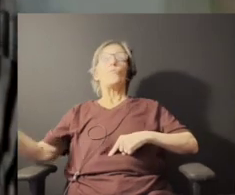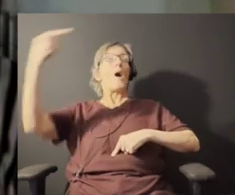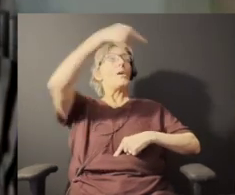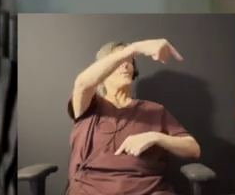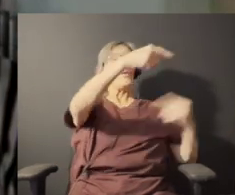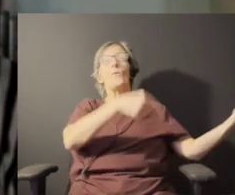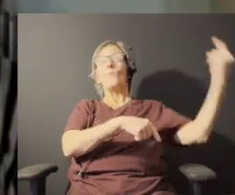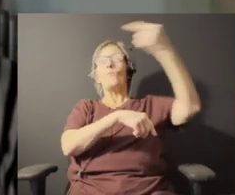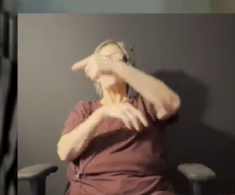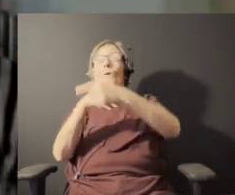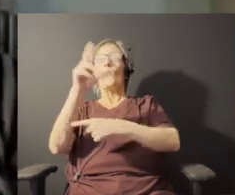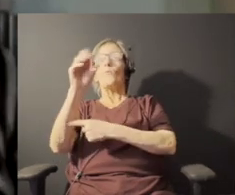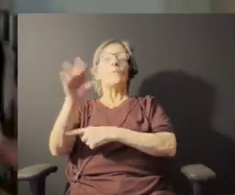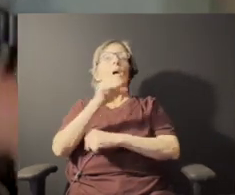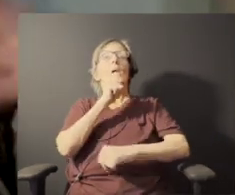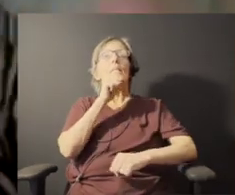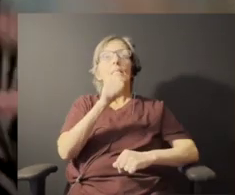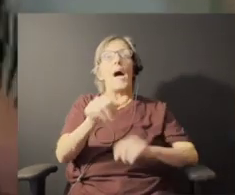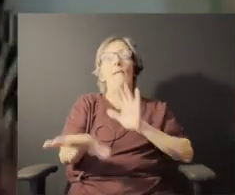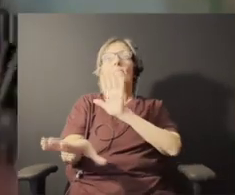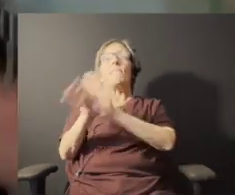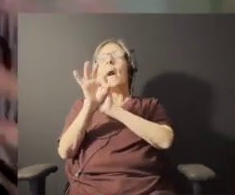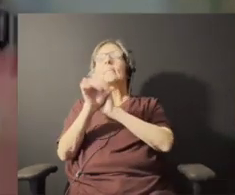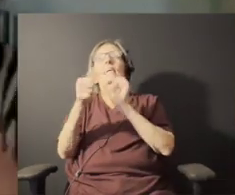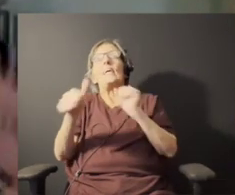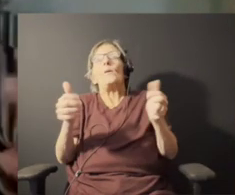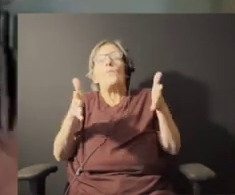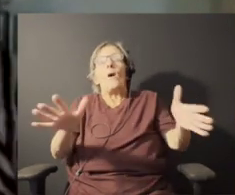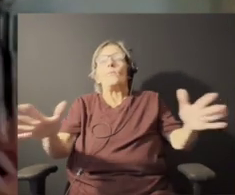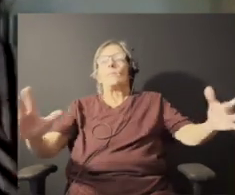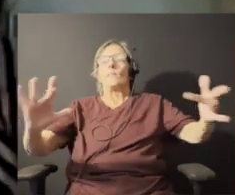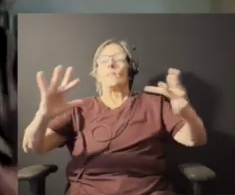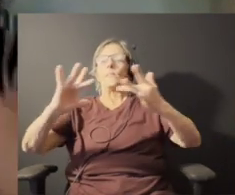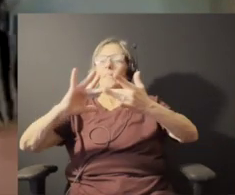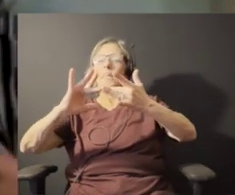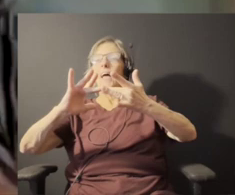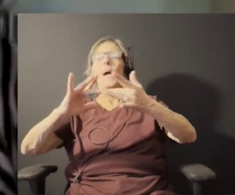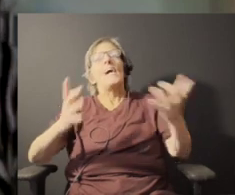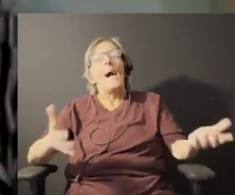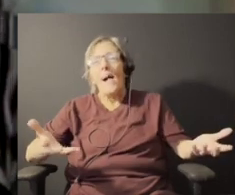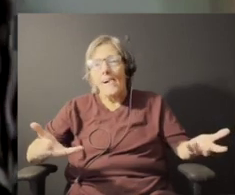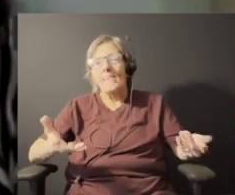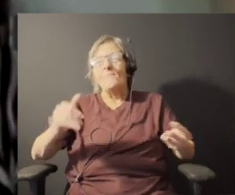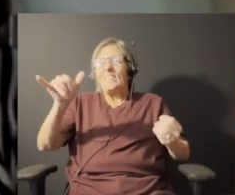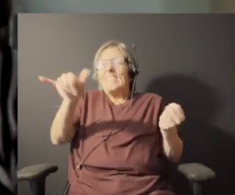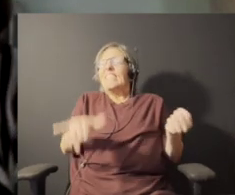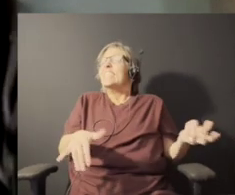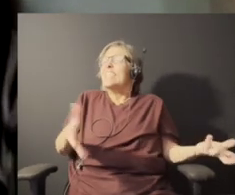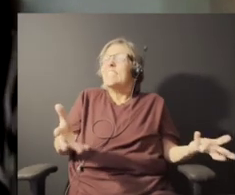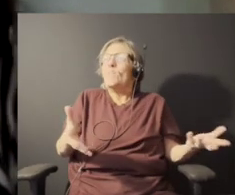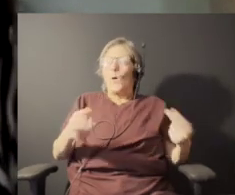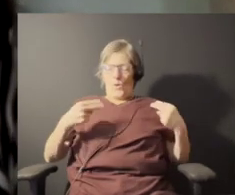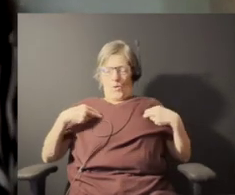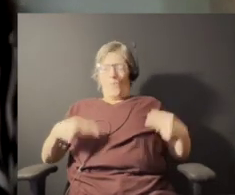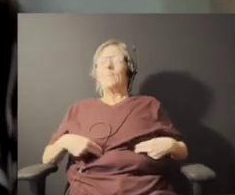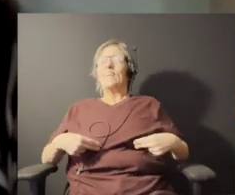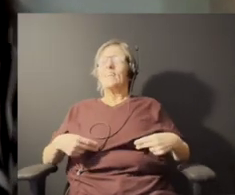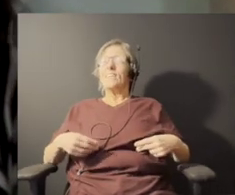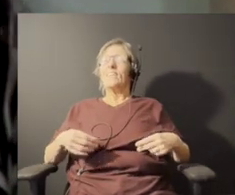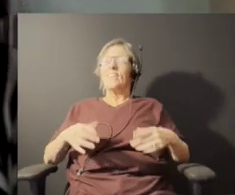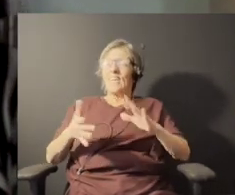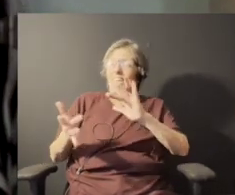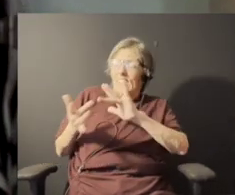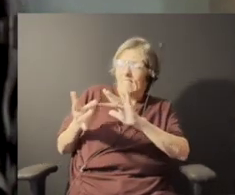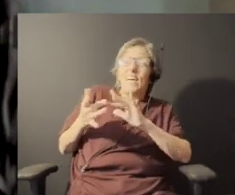from across the room and not even finding any way to connect, that it's... human connection is